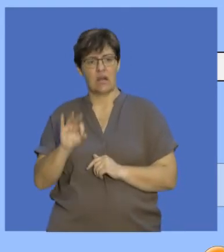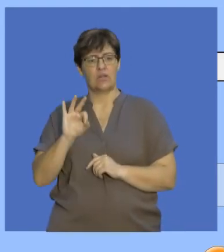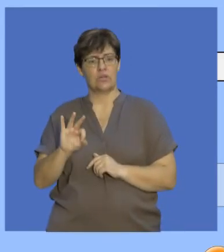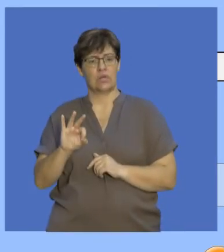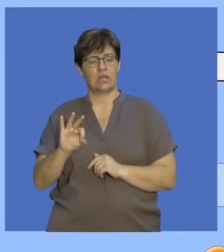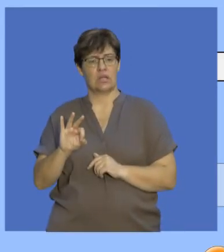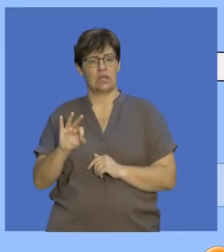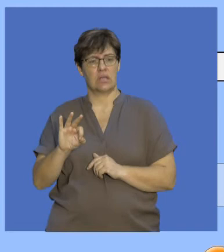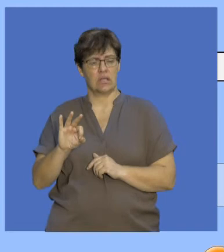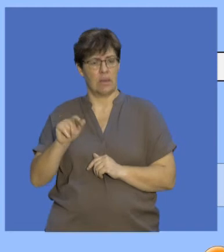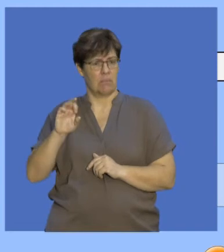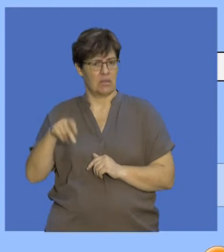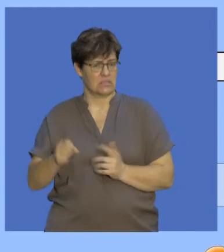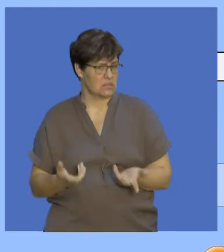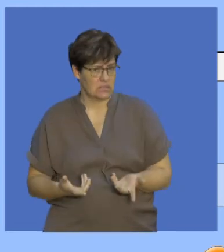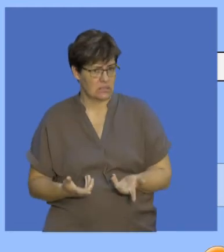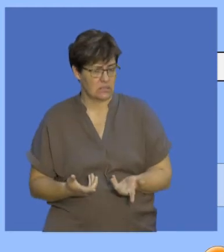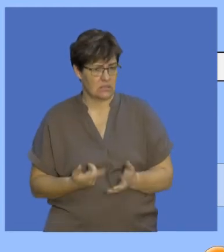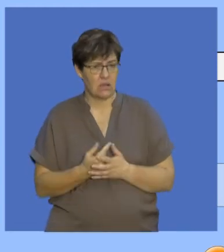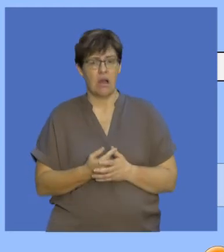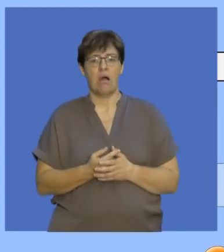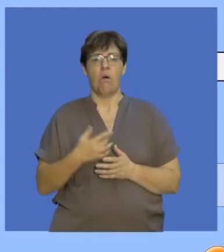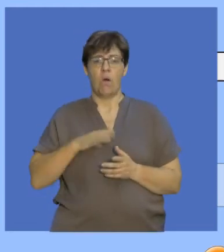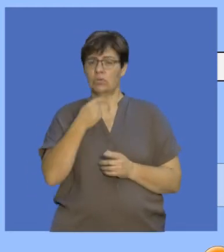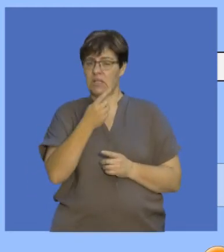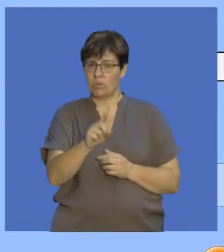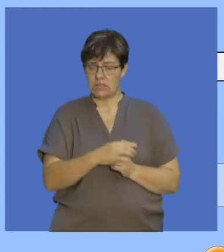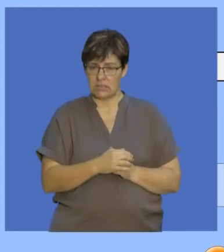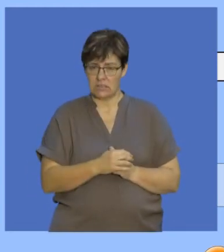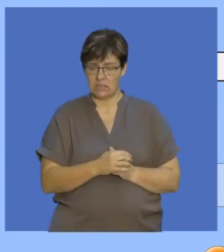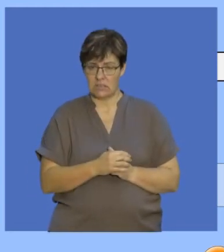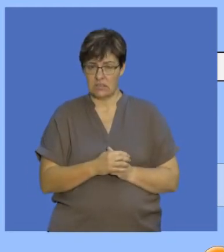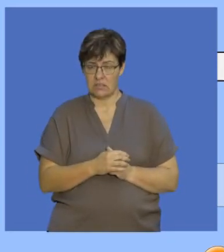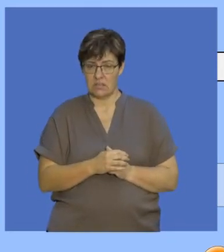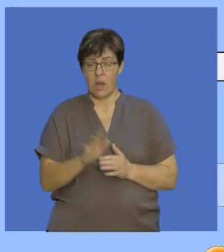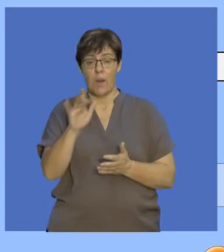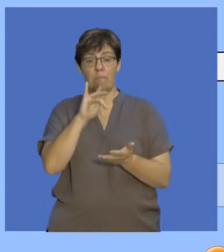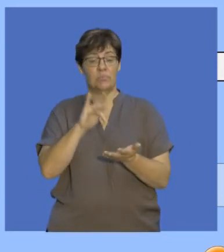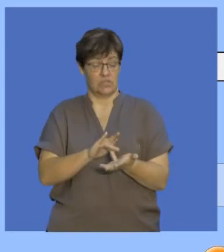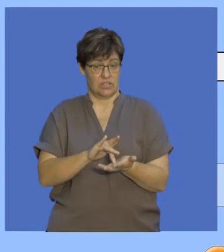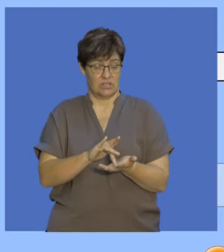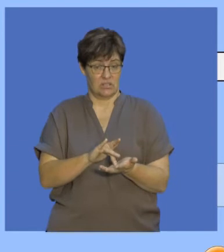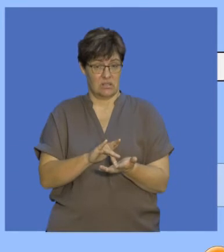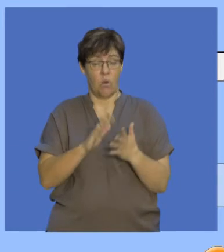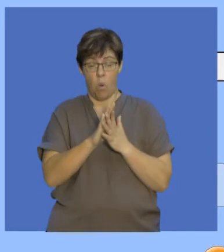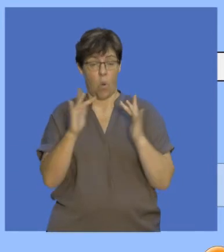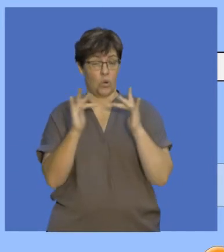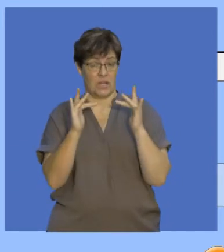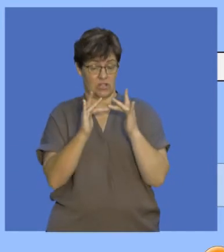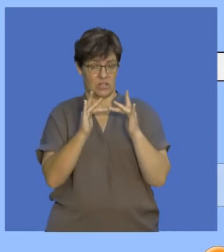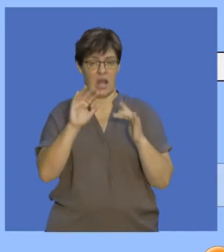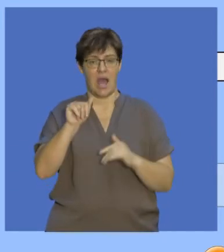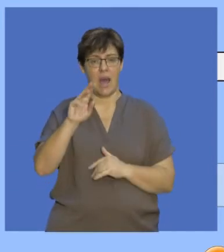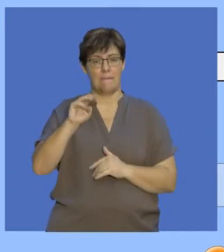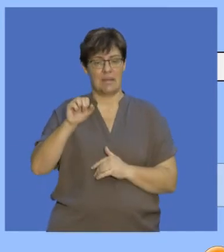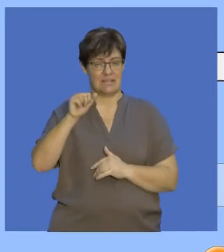3 amperes. Now, in the point that we're trying to make, we are saying that the position or the connection of an